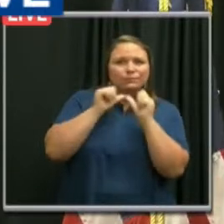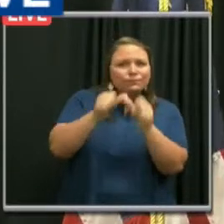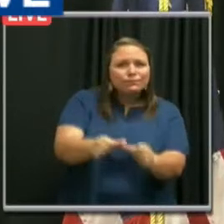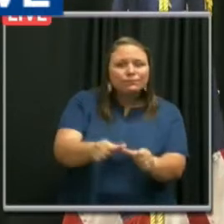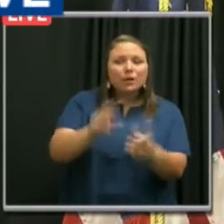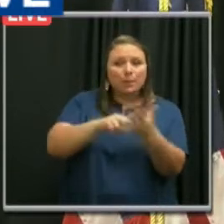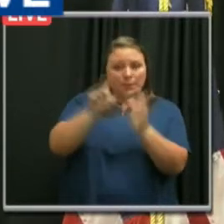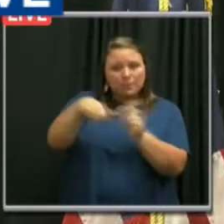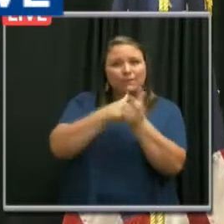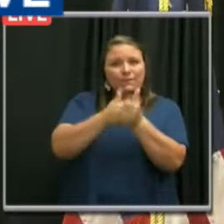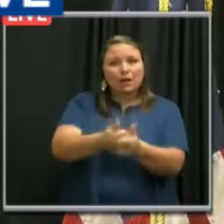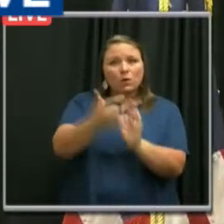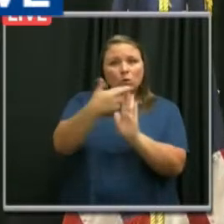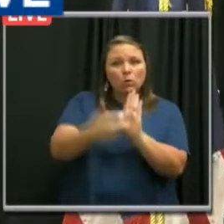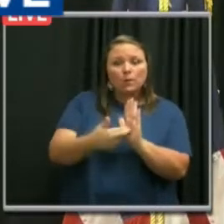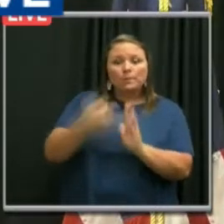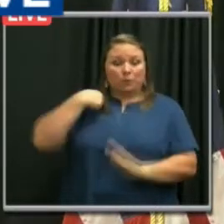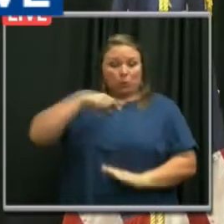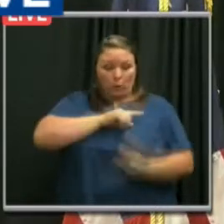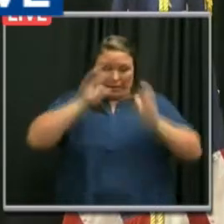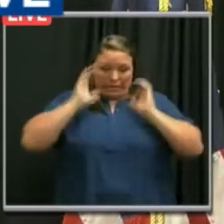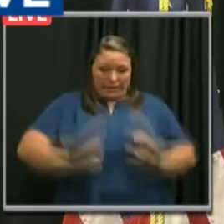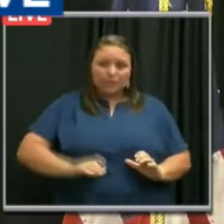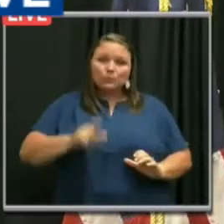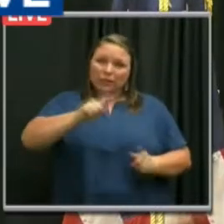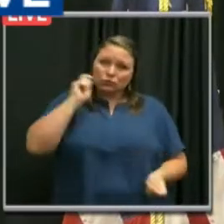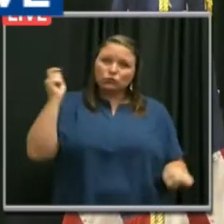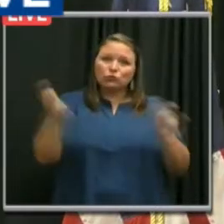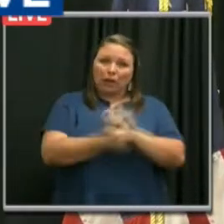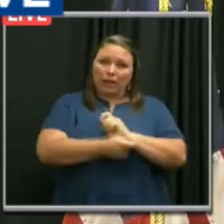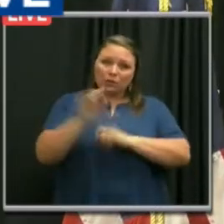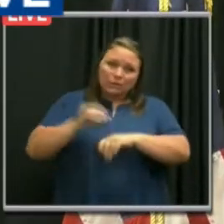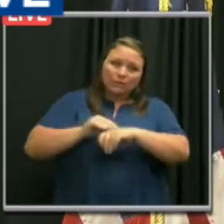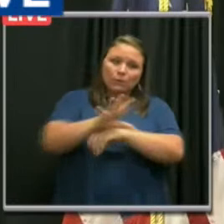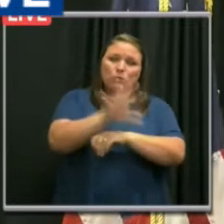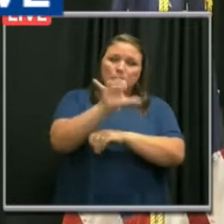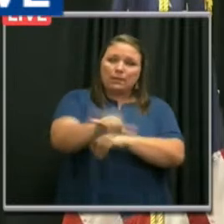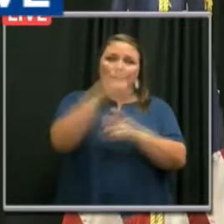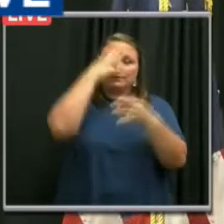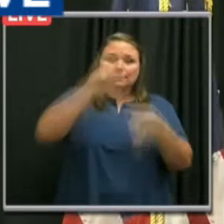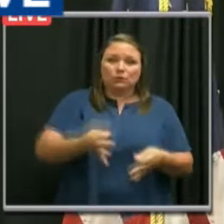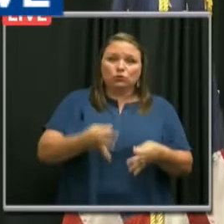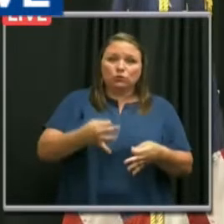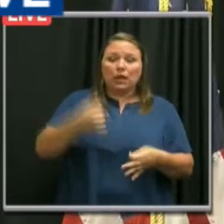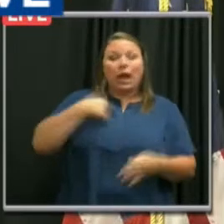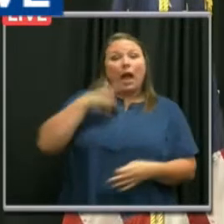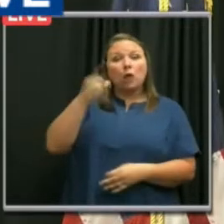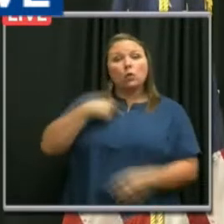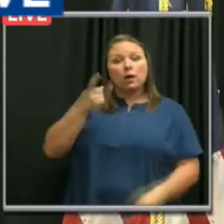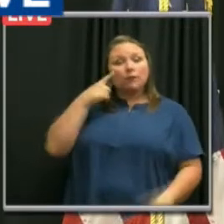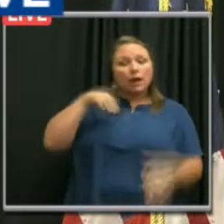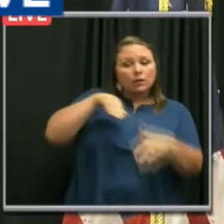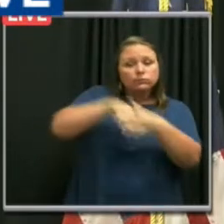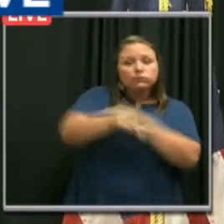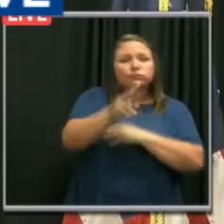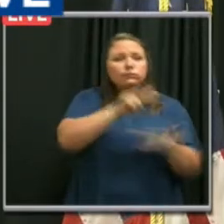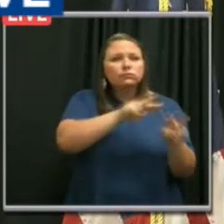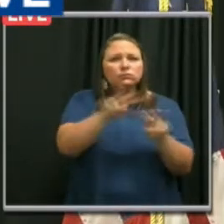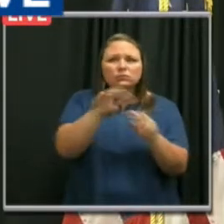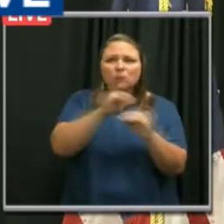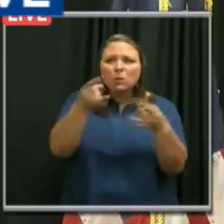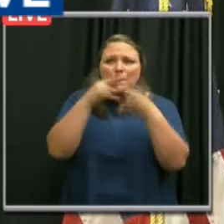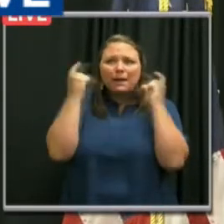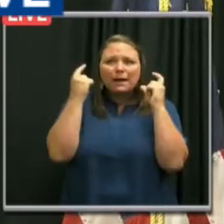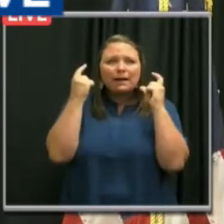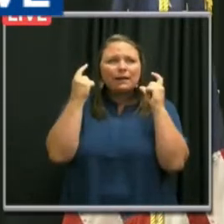my perspective, we as customers have a powerful influence on this. That's what I've been doing. When I walk into a place and the people aren't wearing